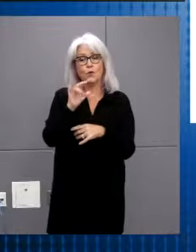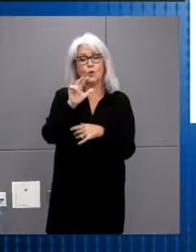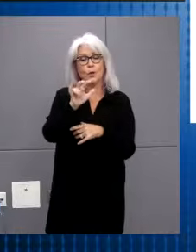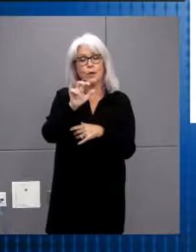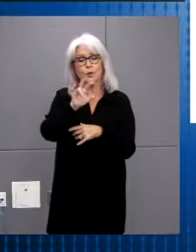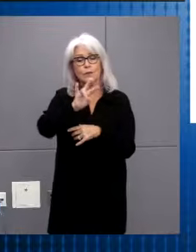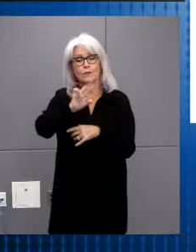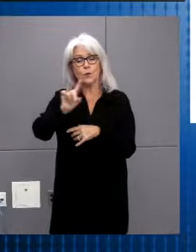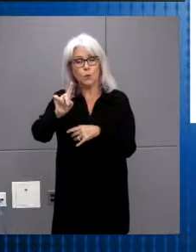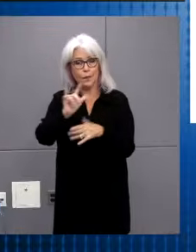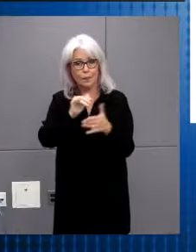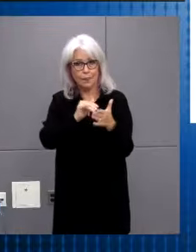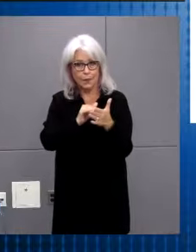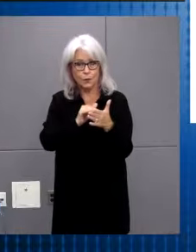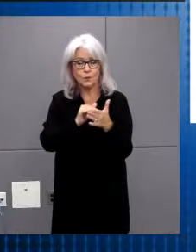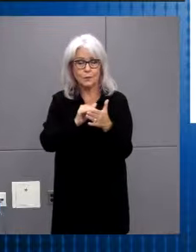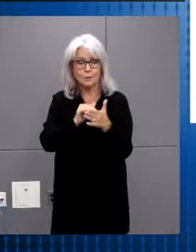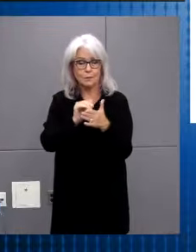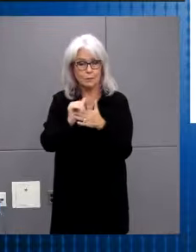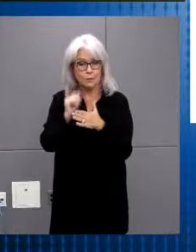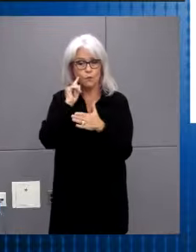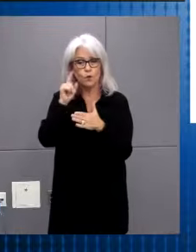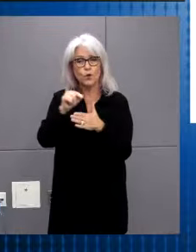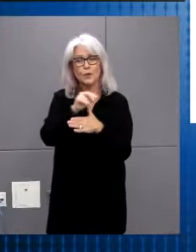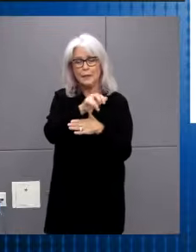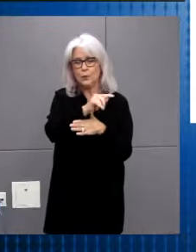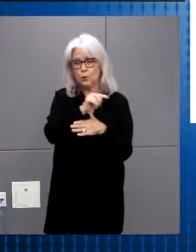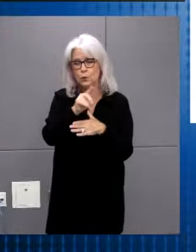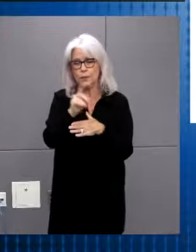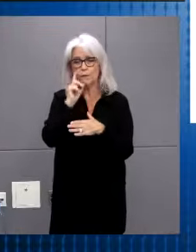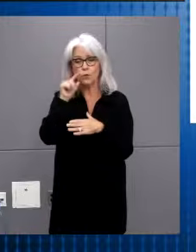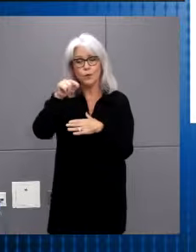$371,000 year-to-date of these type of